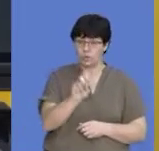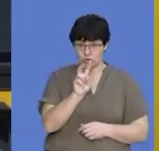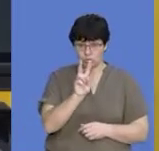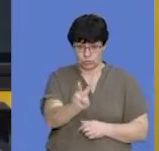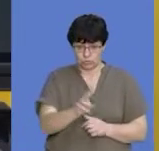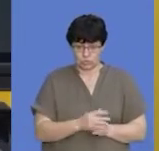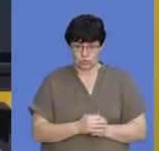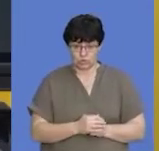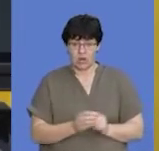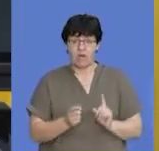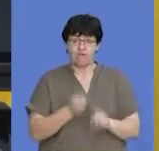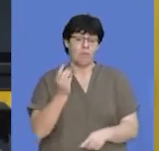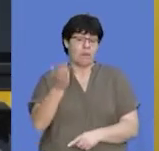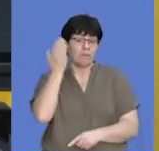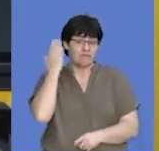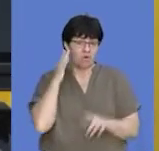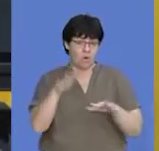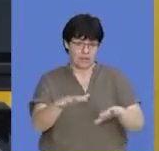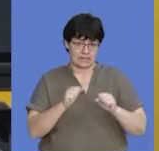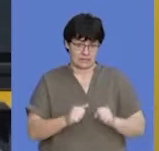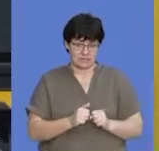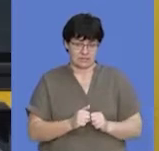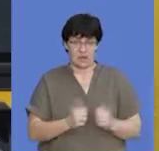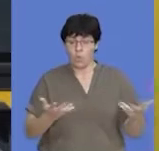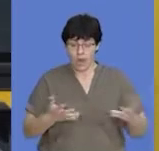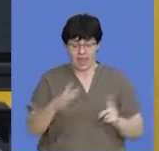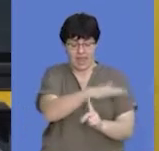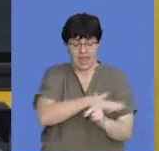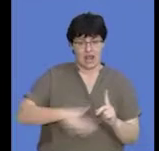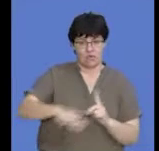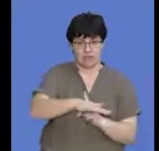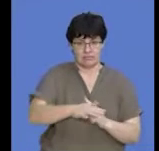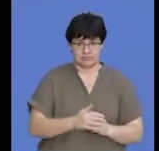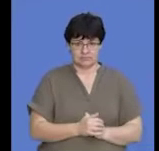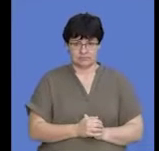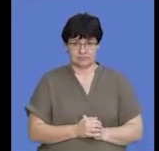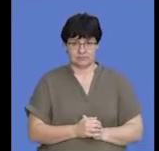2 from previous exams on area.